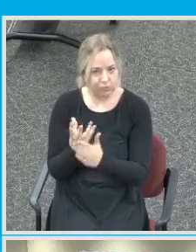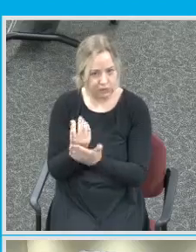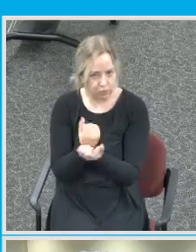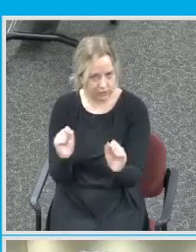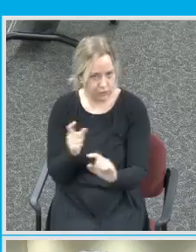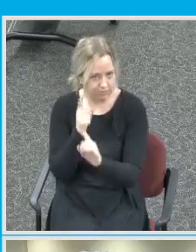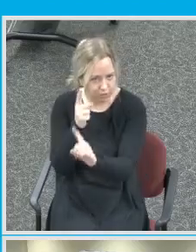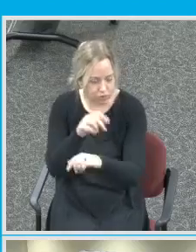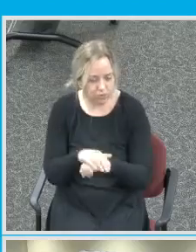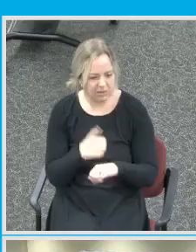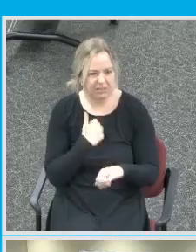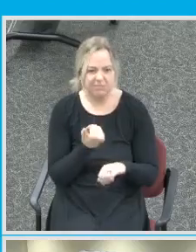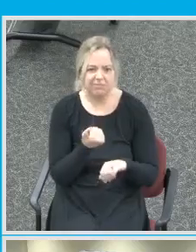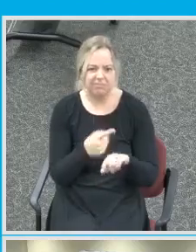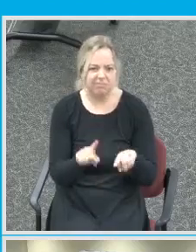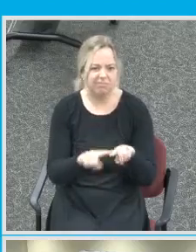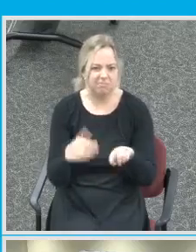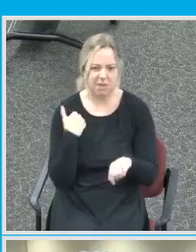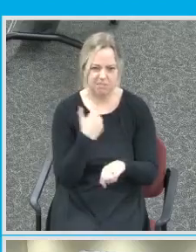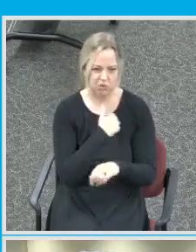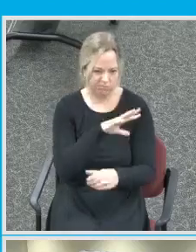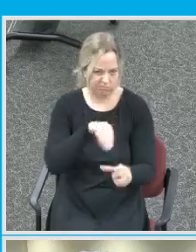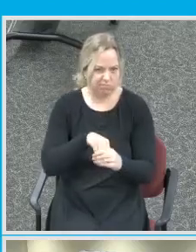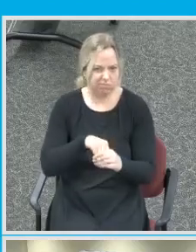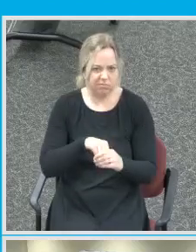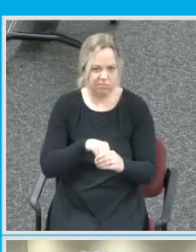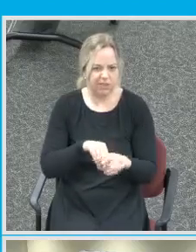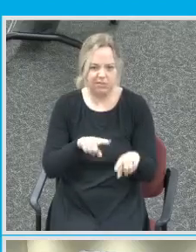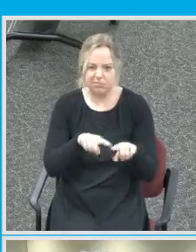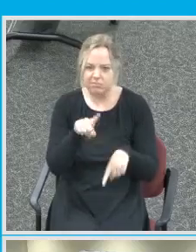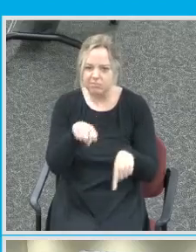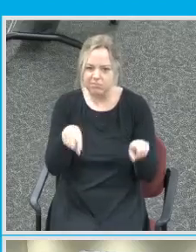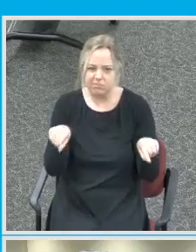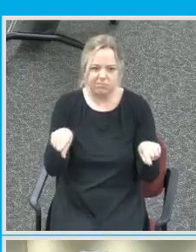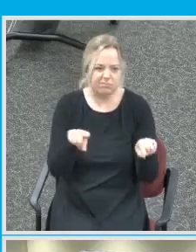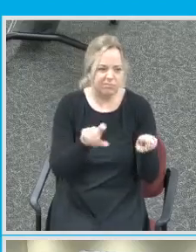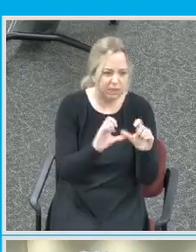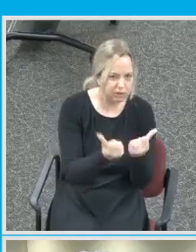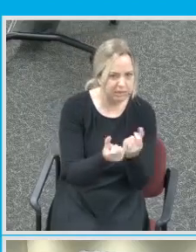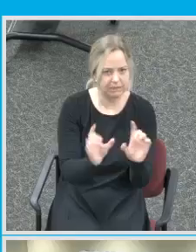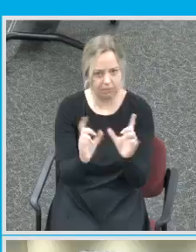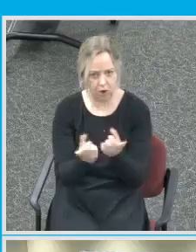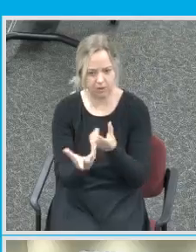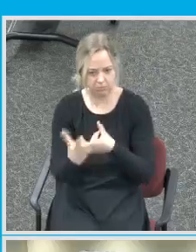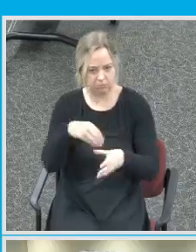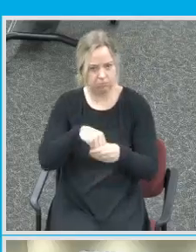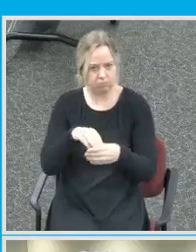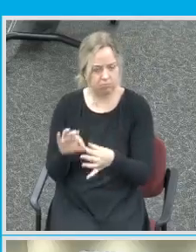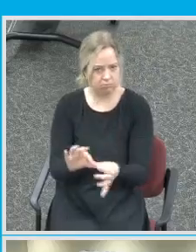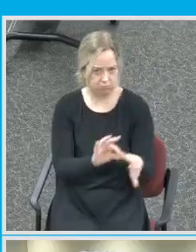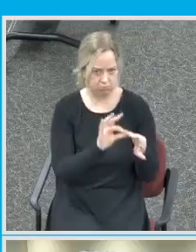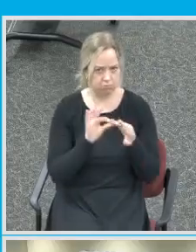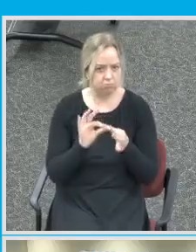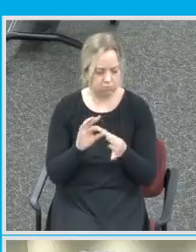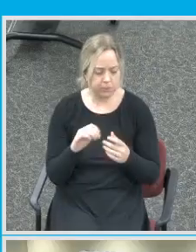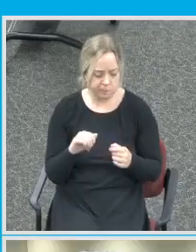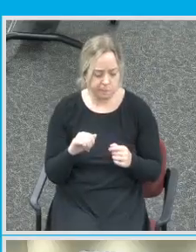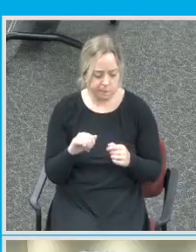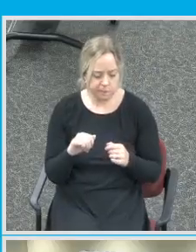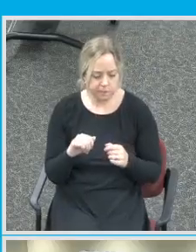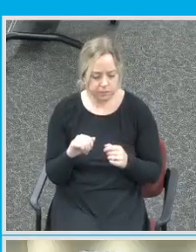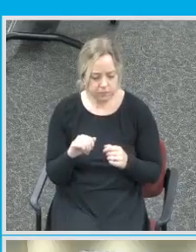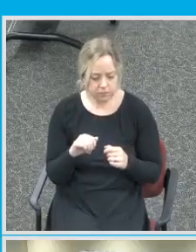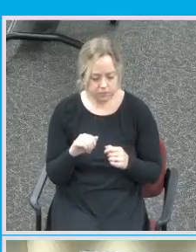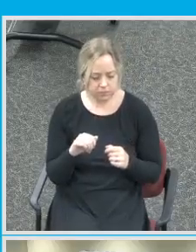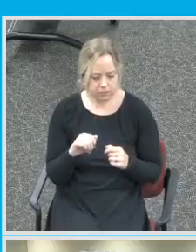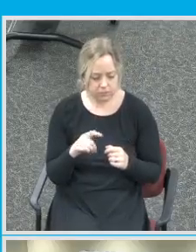are on there that represent, various different sectors and leaders and also community members within that. And so that,